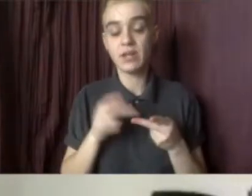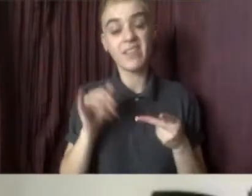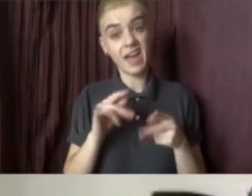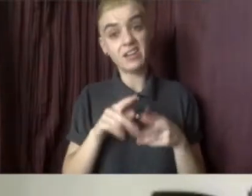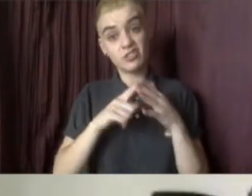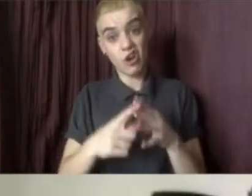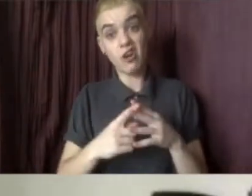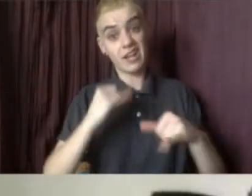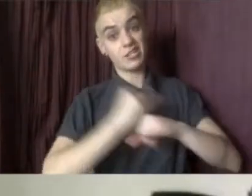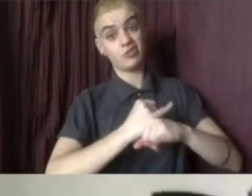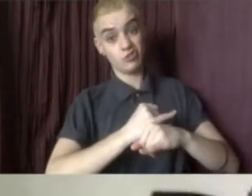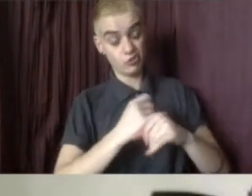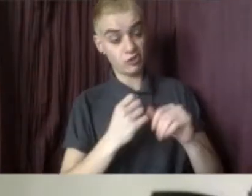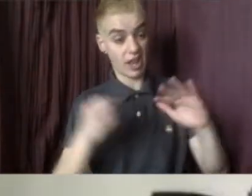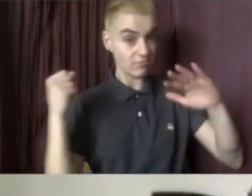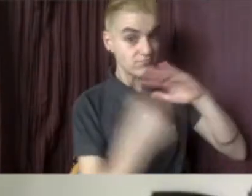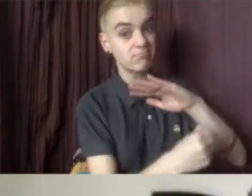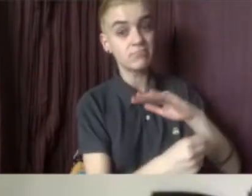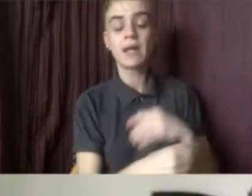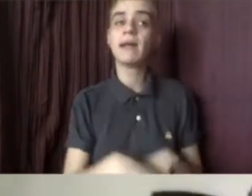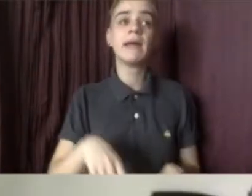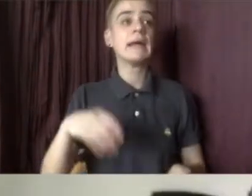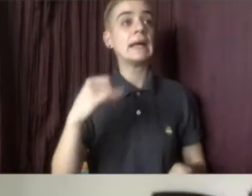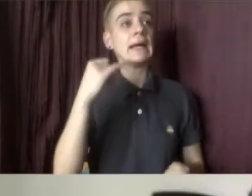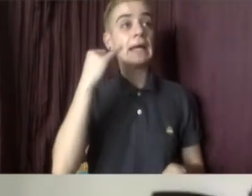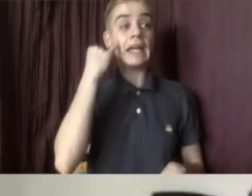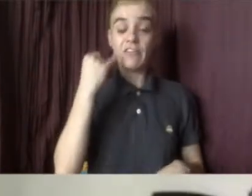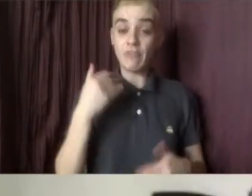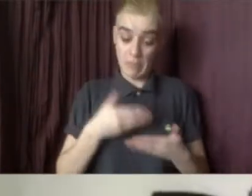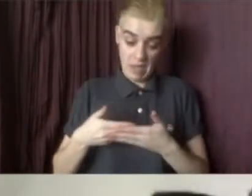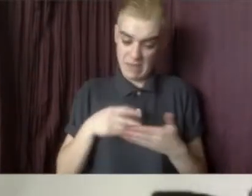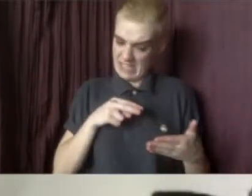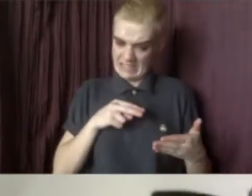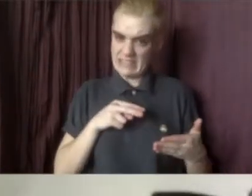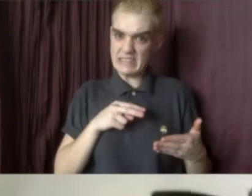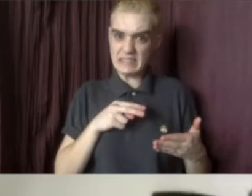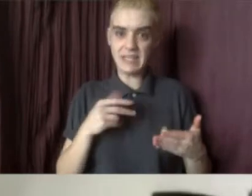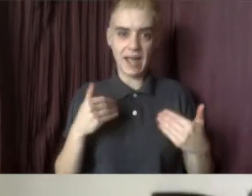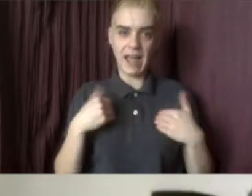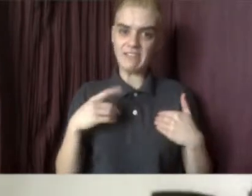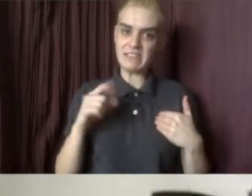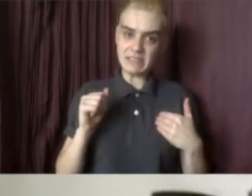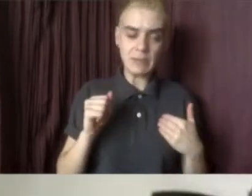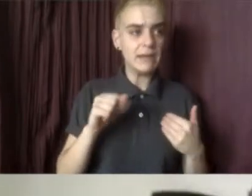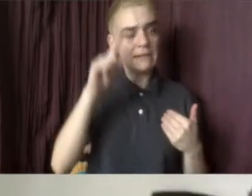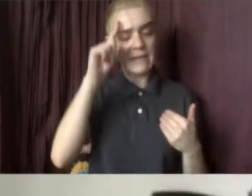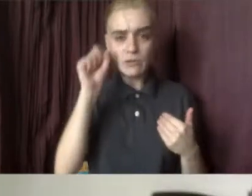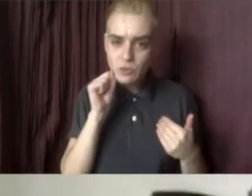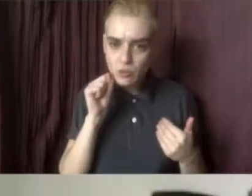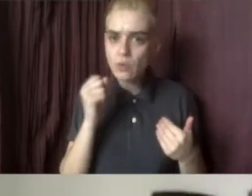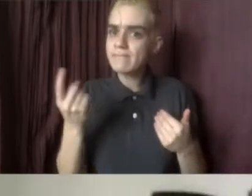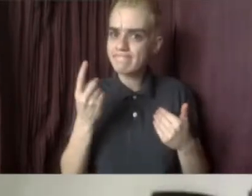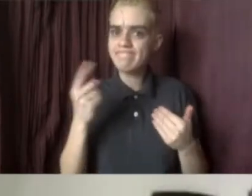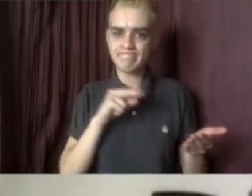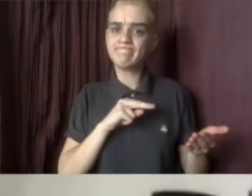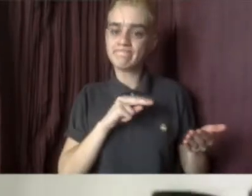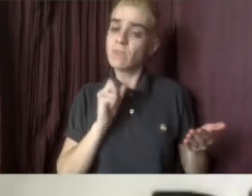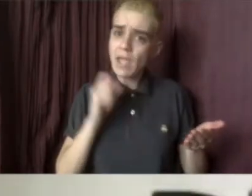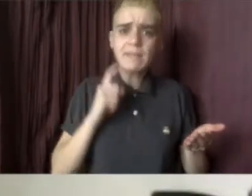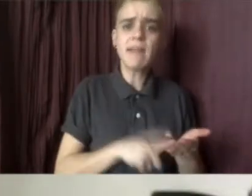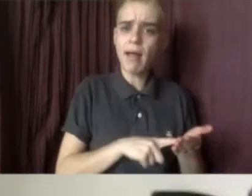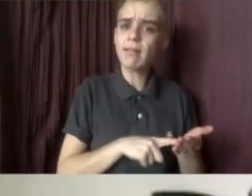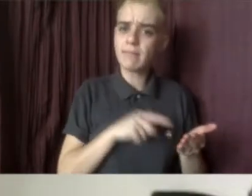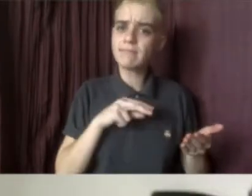They weren't allowed to be involved in any public events. Specific, right? Voting. No way, you're not voting. You're not a